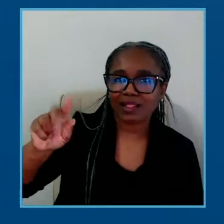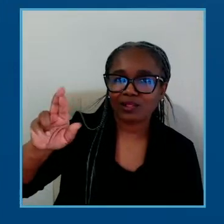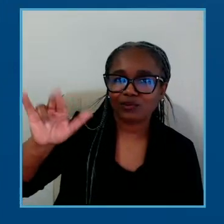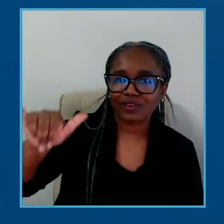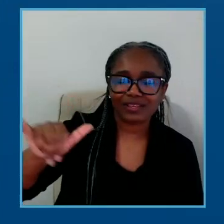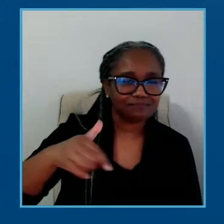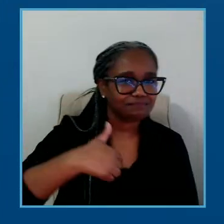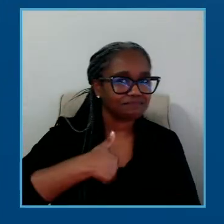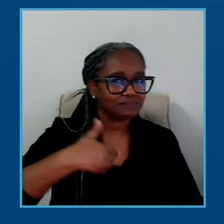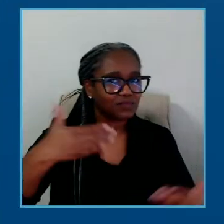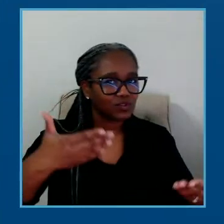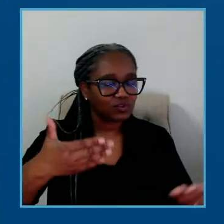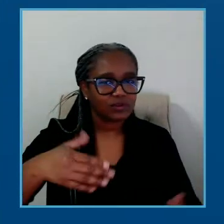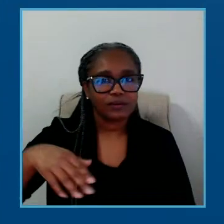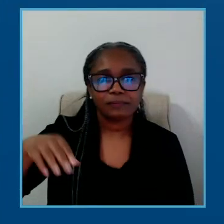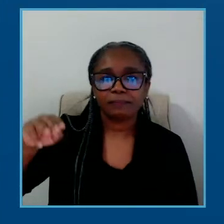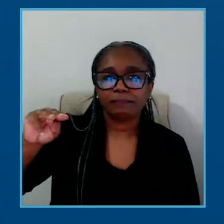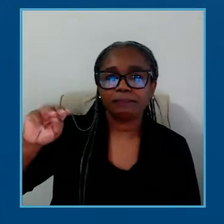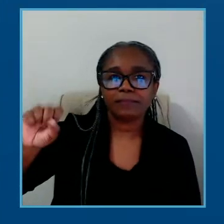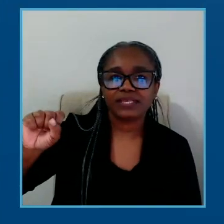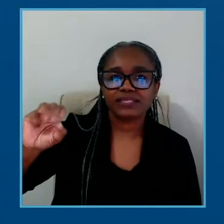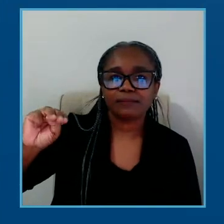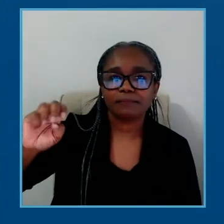Ms. Maxwell.